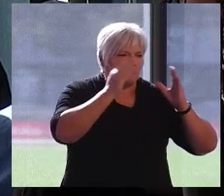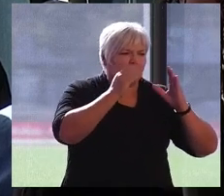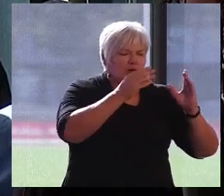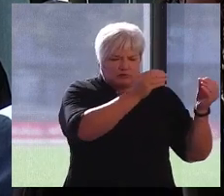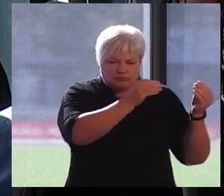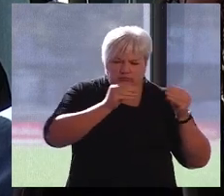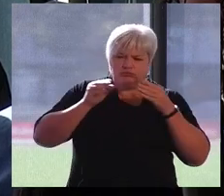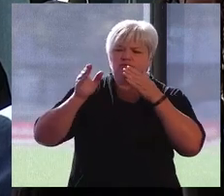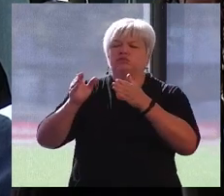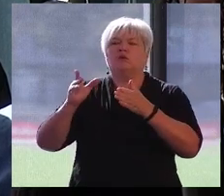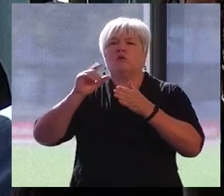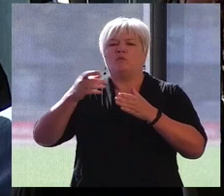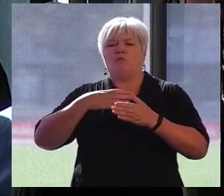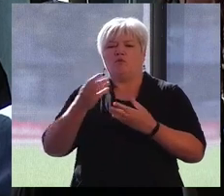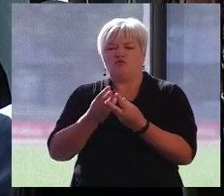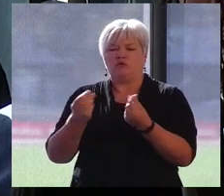things happen?